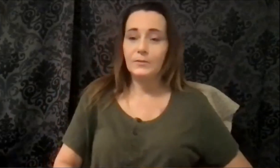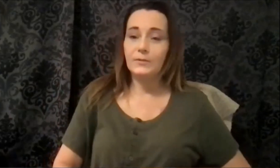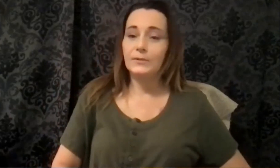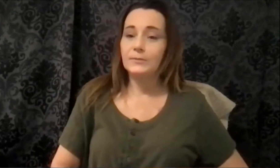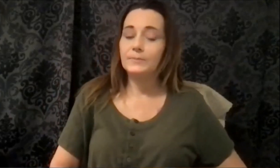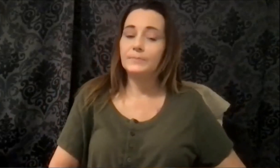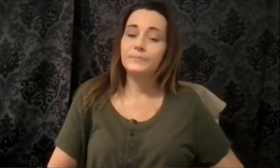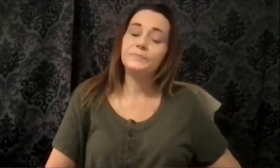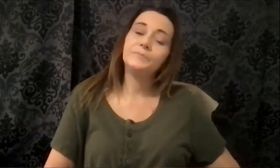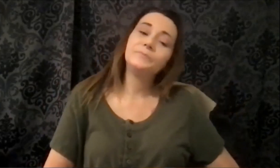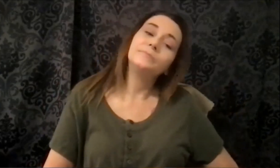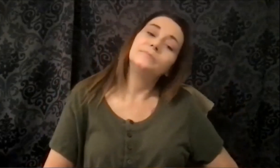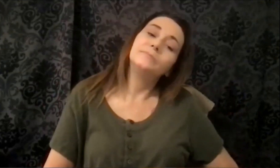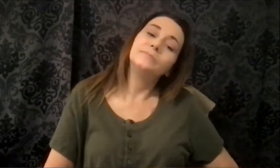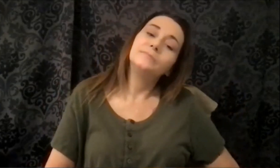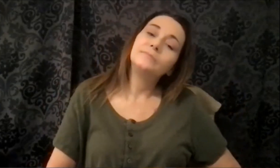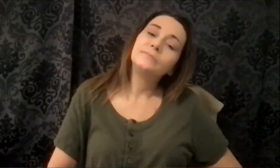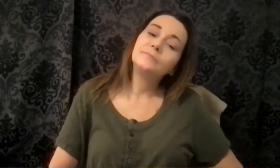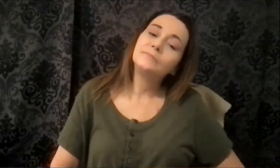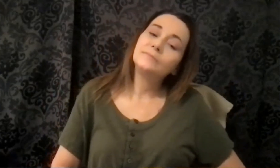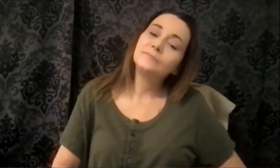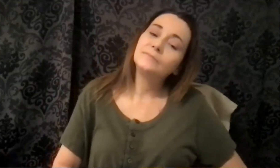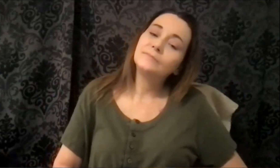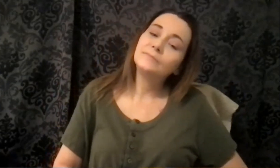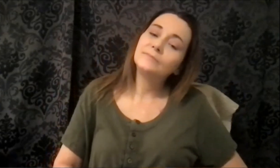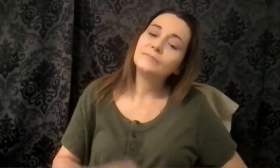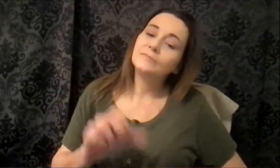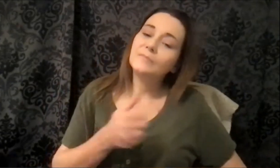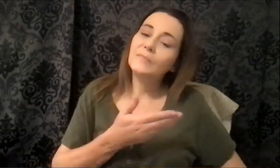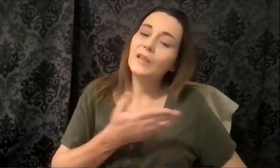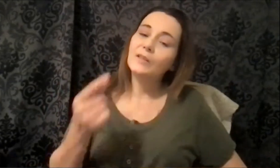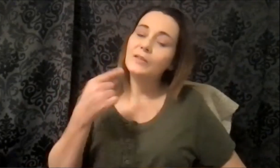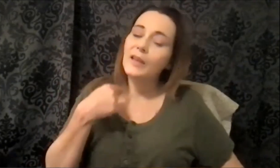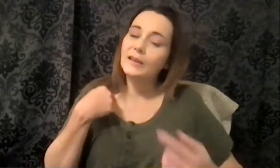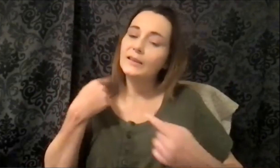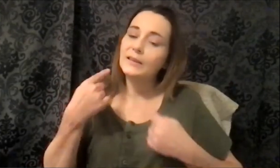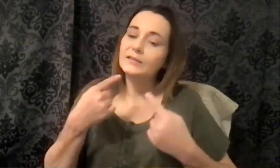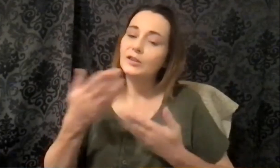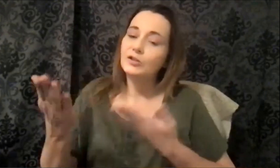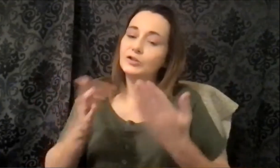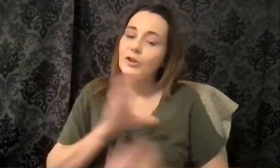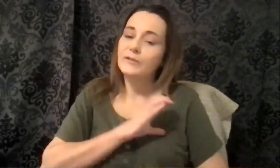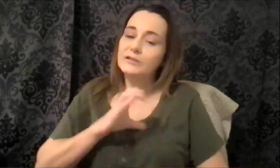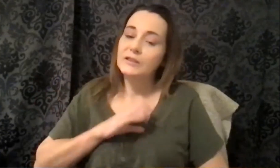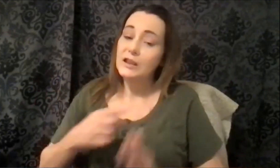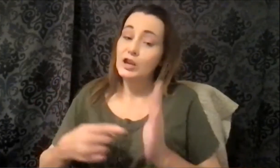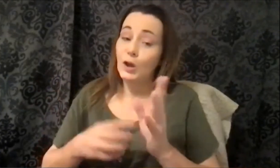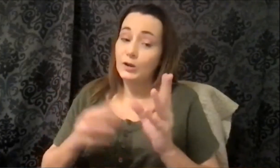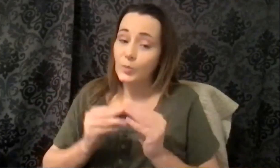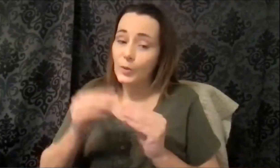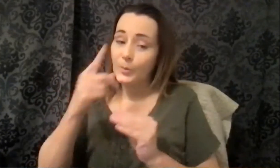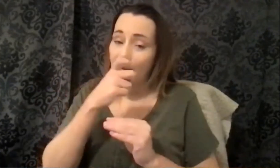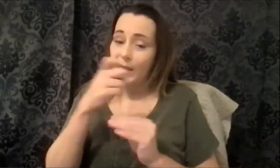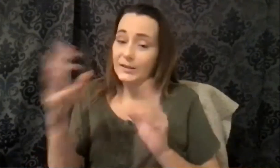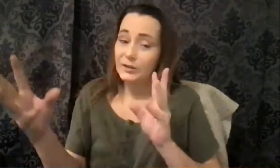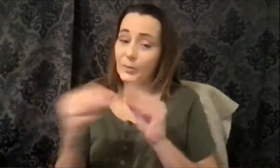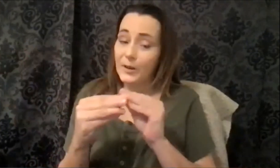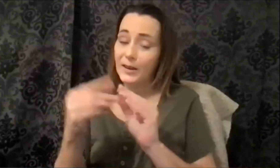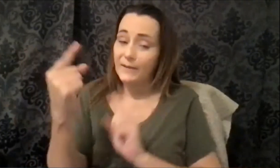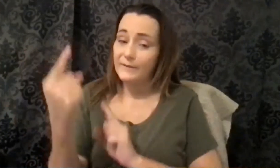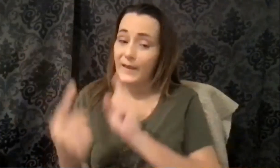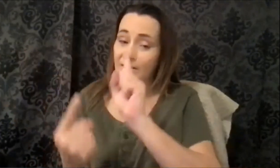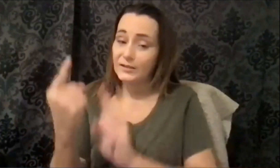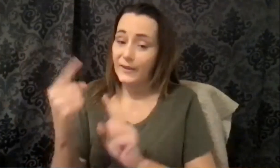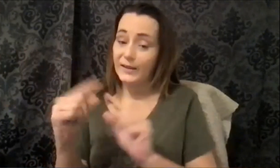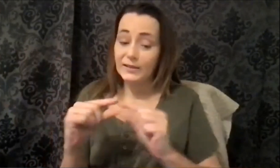I think one of the things that can also consider is that as, yeah, service committees are going to cost more because now they're meeting face to face, is that also groups are